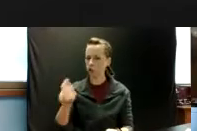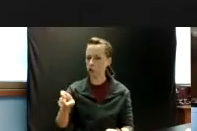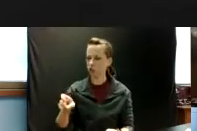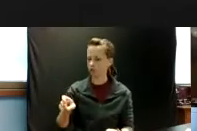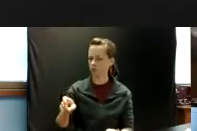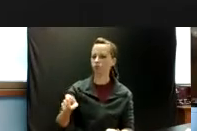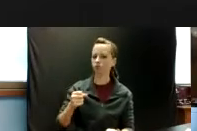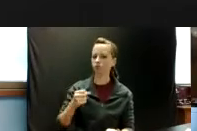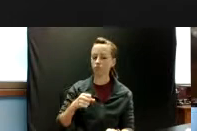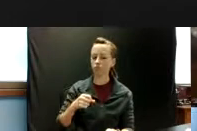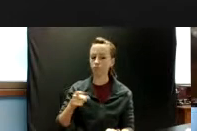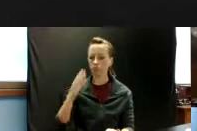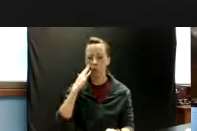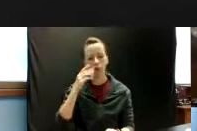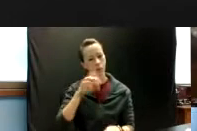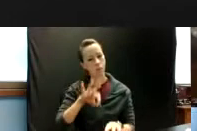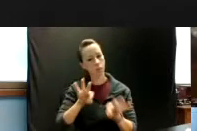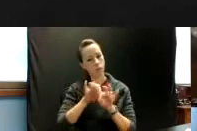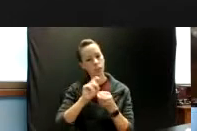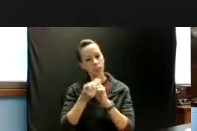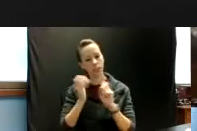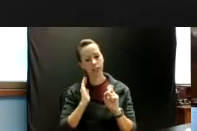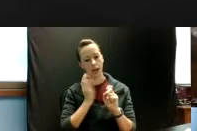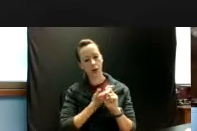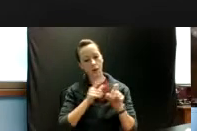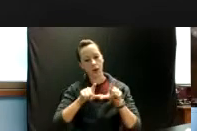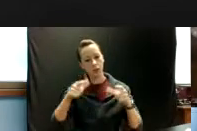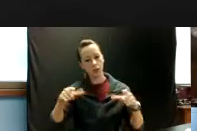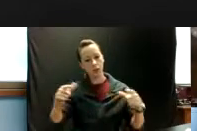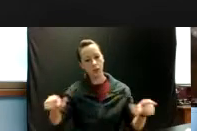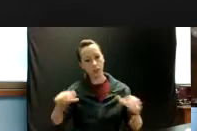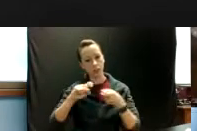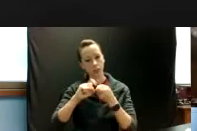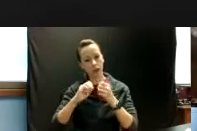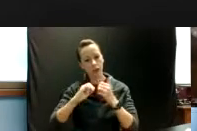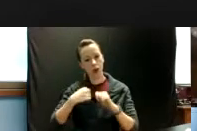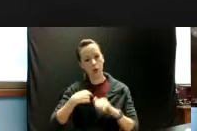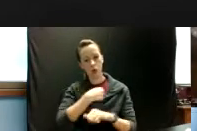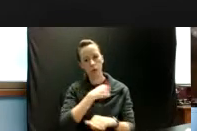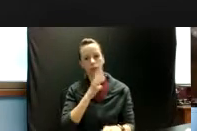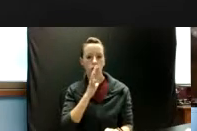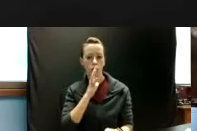we talk in general. Yes, that's so good, Sophie. Thank you. What else?